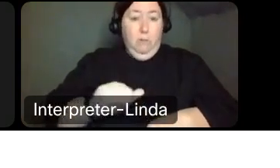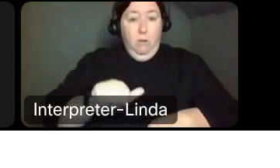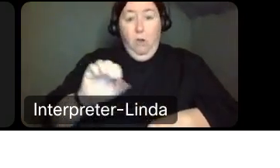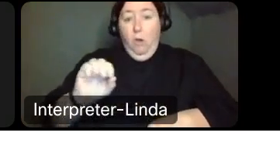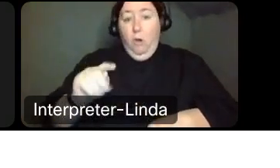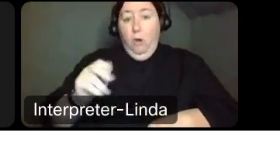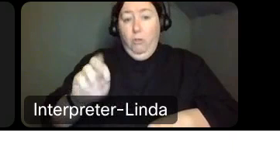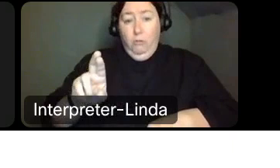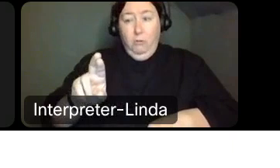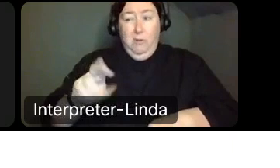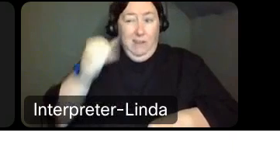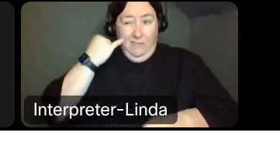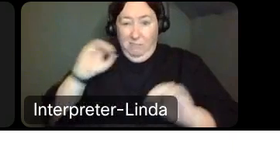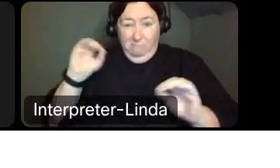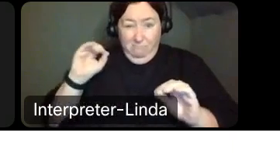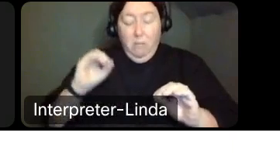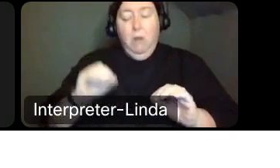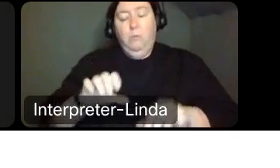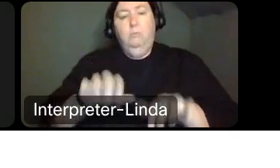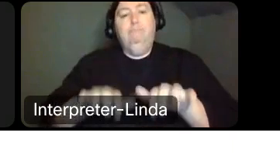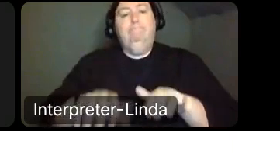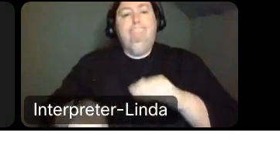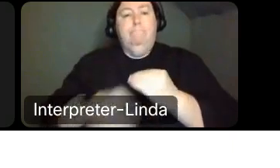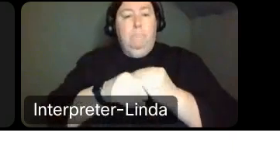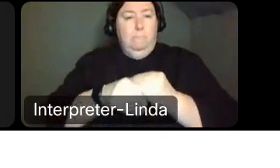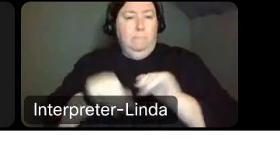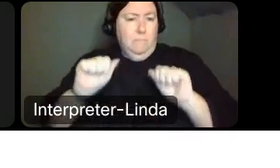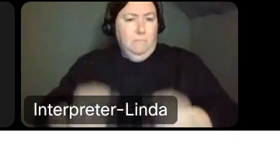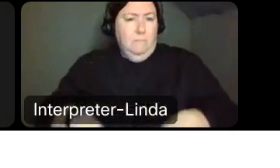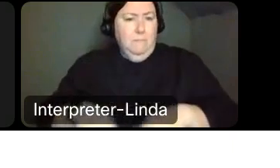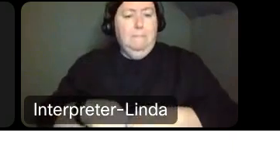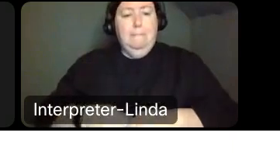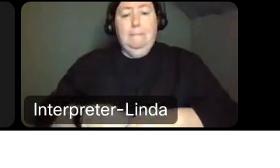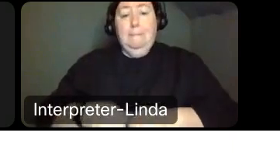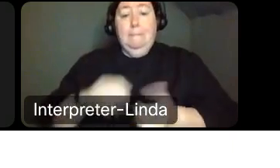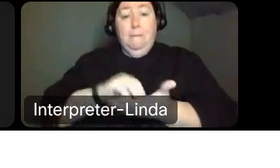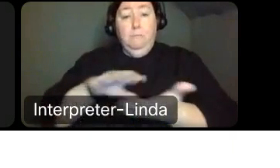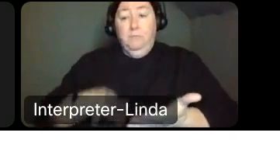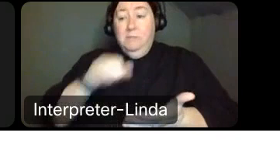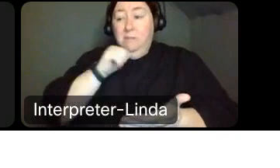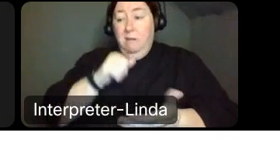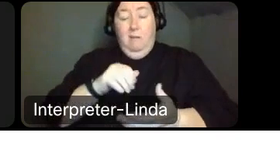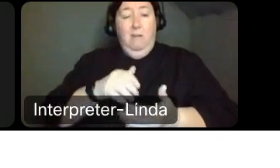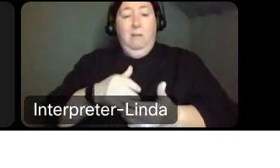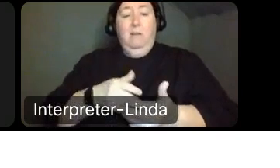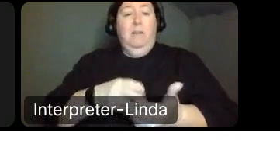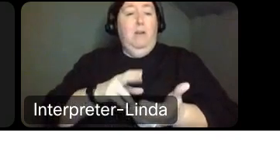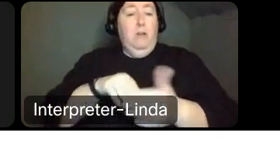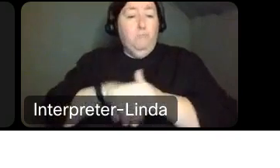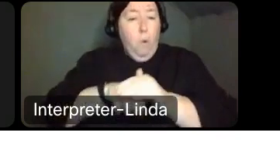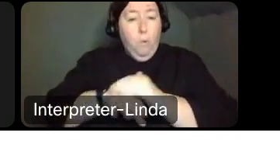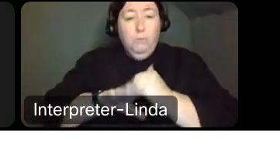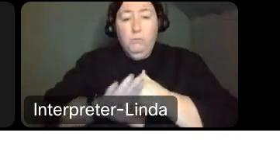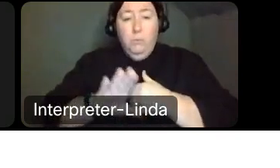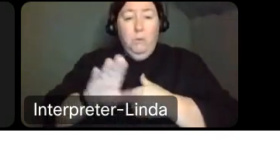none of these apply. And then we also ask you, even though that student is currently not enrolled in your LEA or their status changed, do